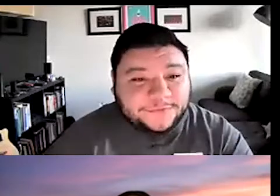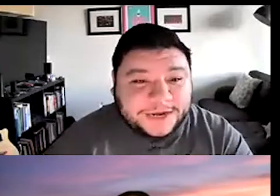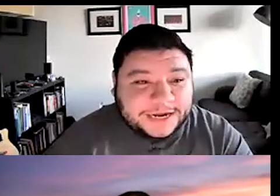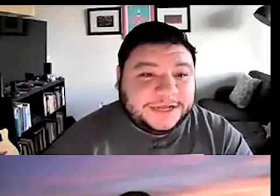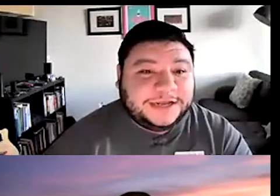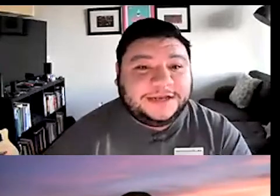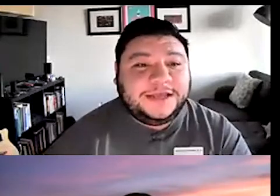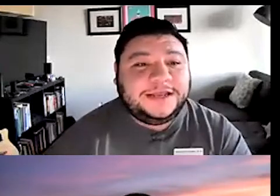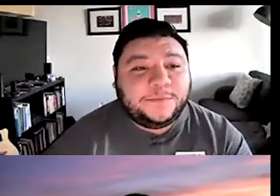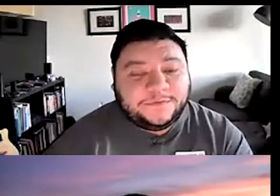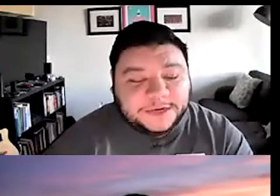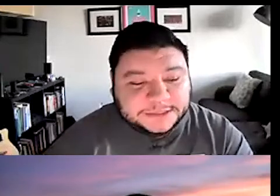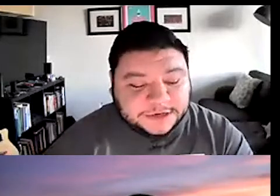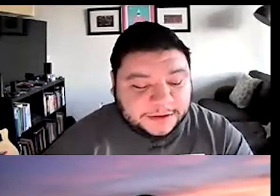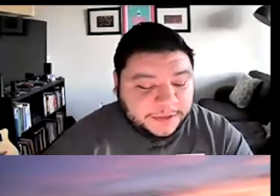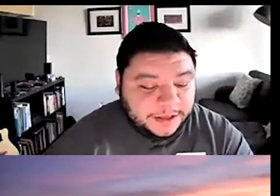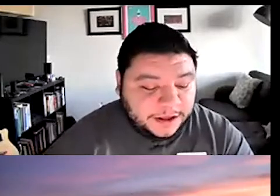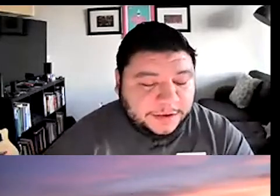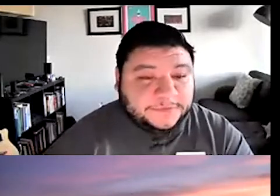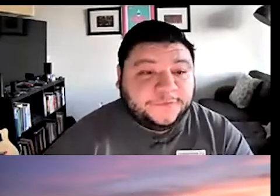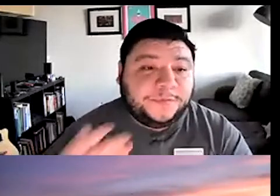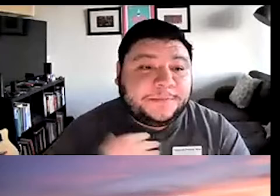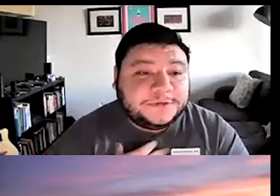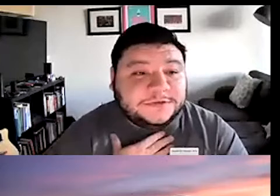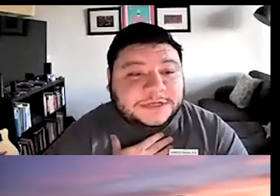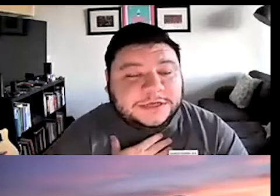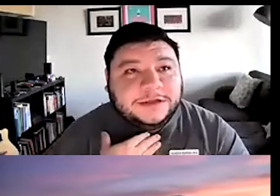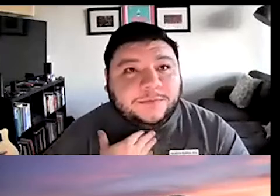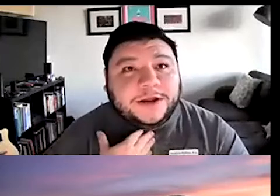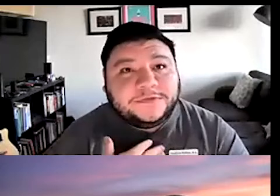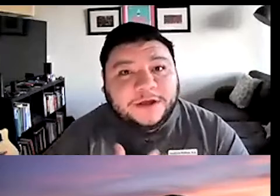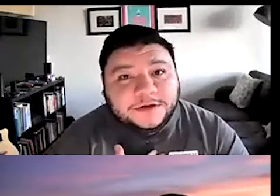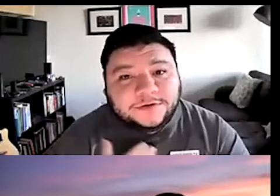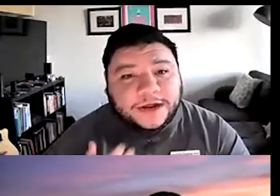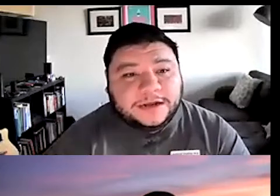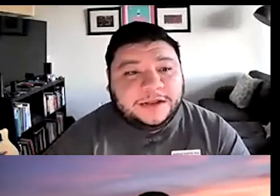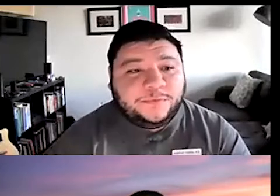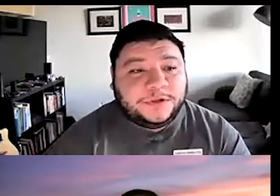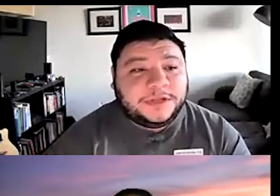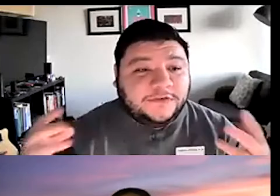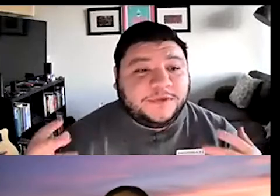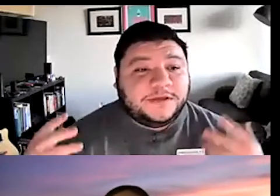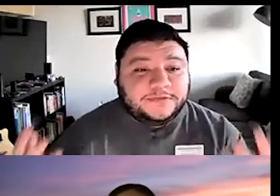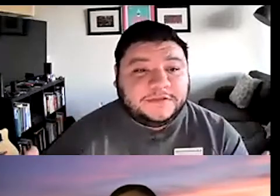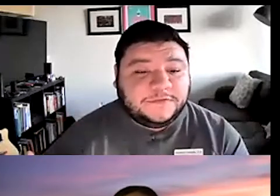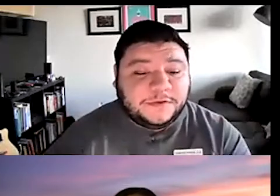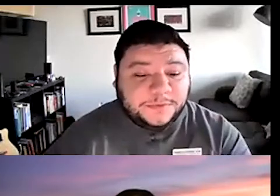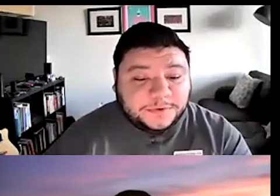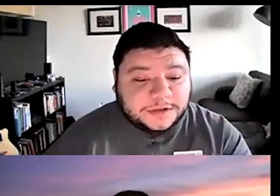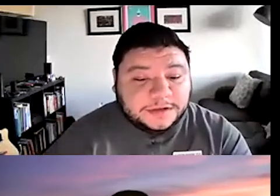with financial aid and getting help with finding a job. So for me personally, when I was an undergrad, it really gave me a sense